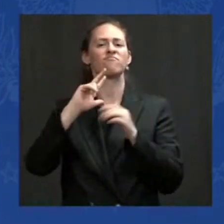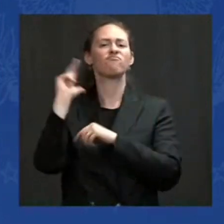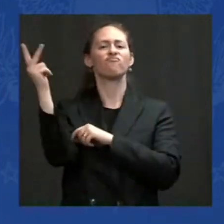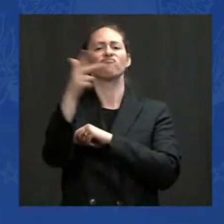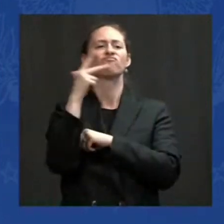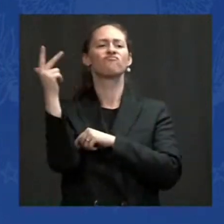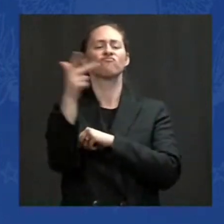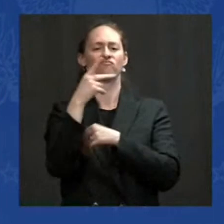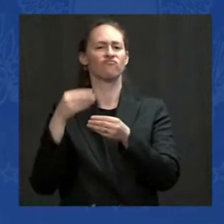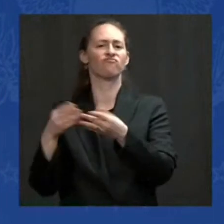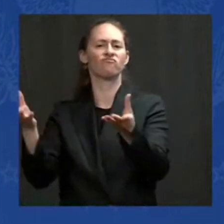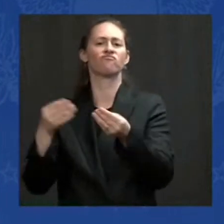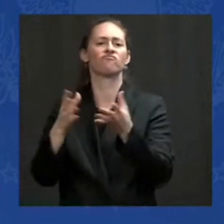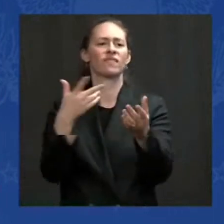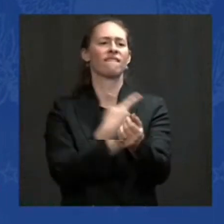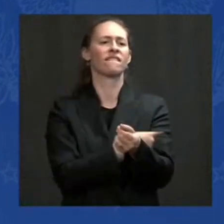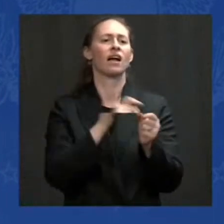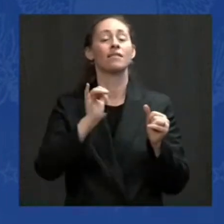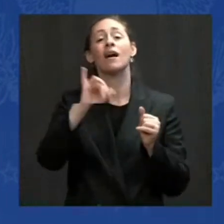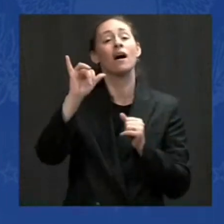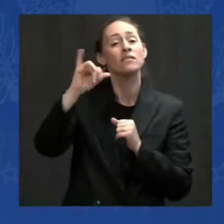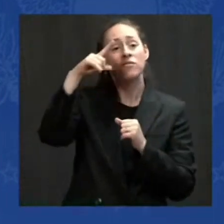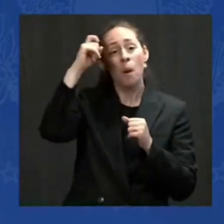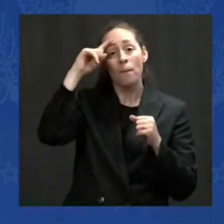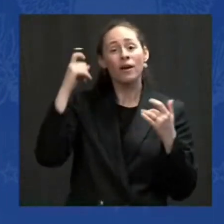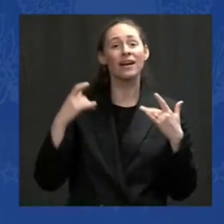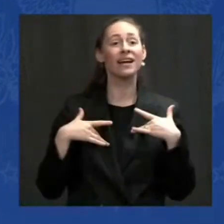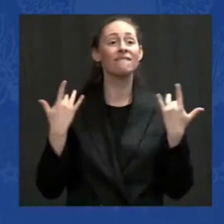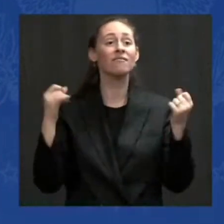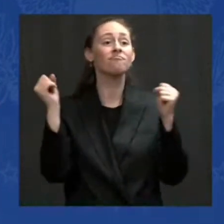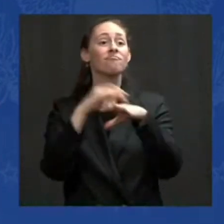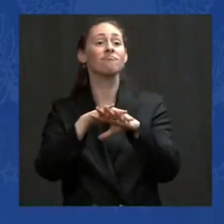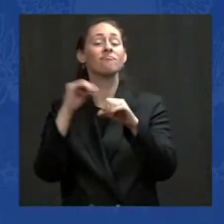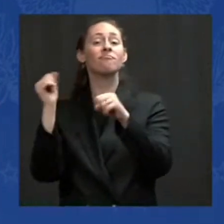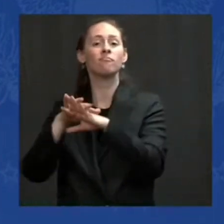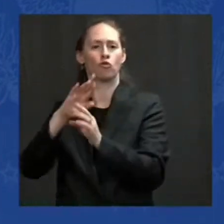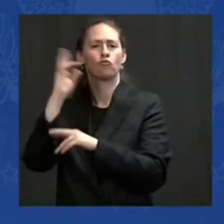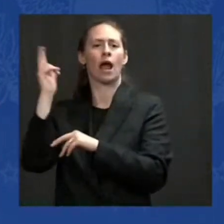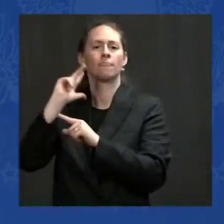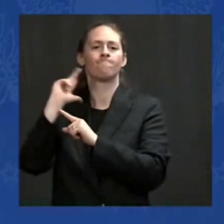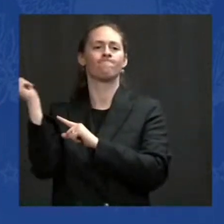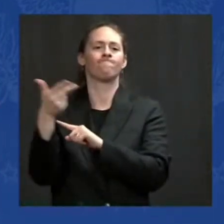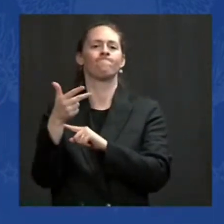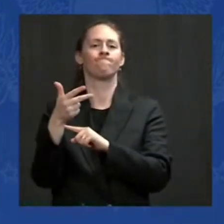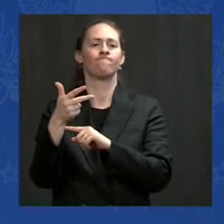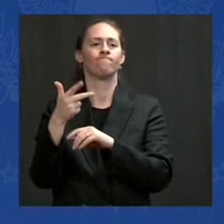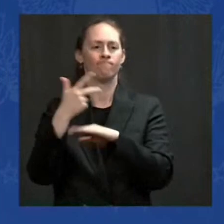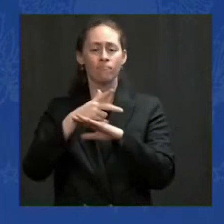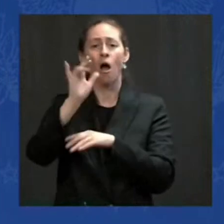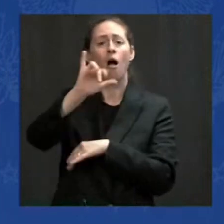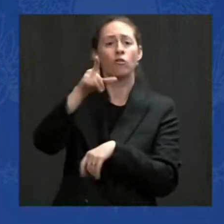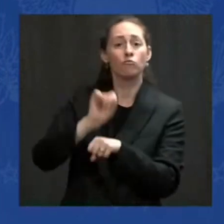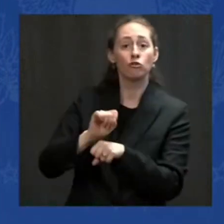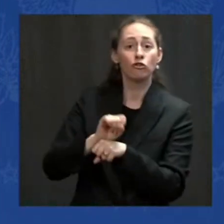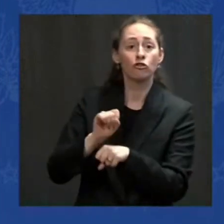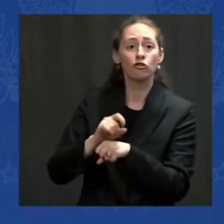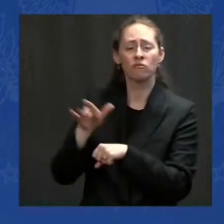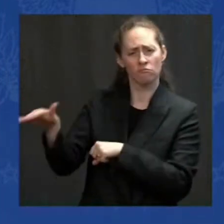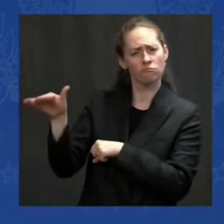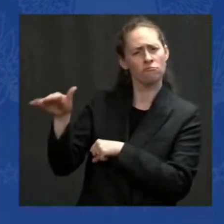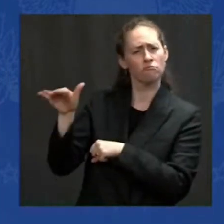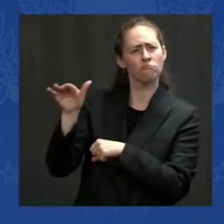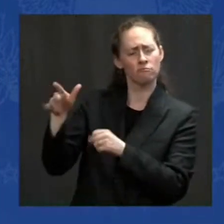at summer gatherings. We'll continue to work with employers on paid time off and to provide on-site vaccination